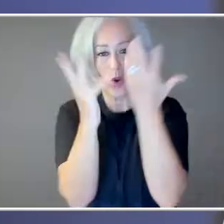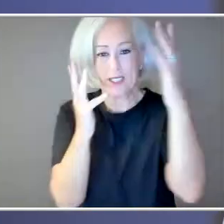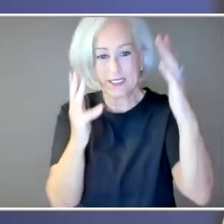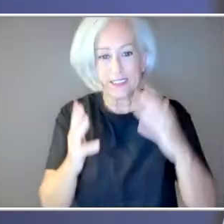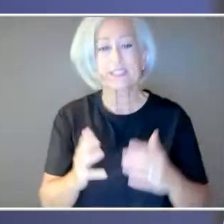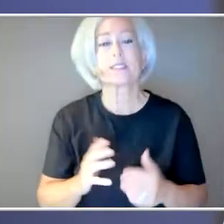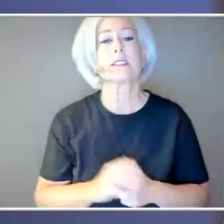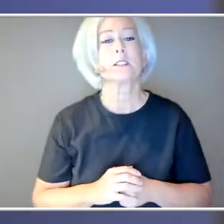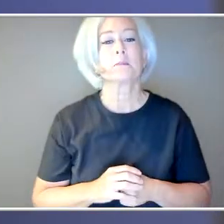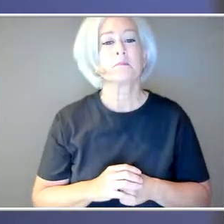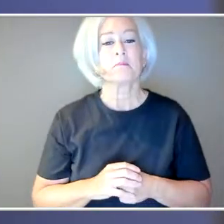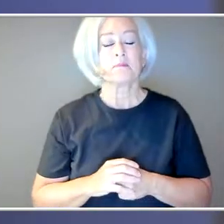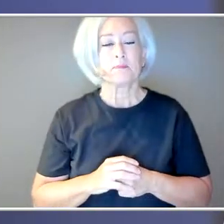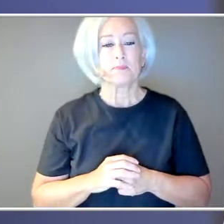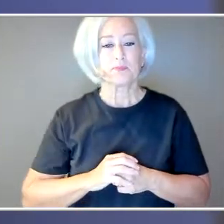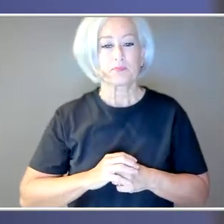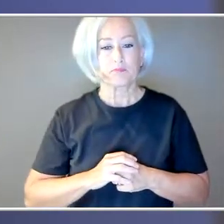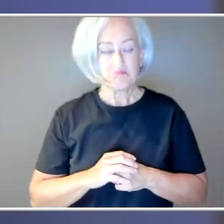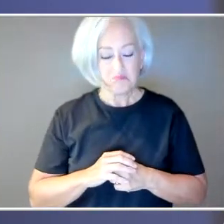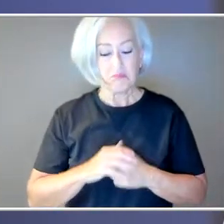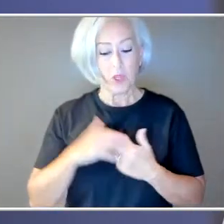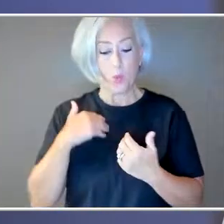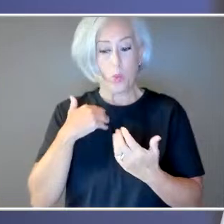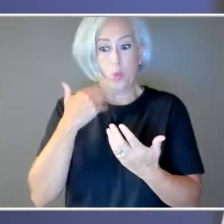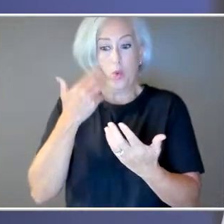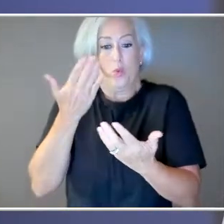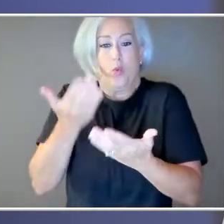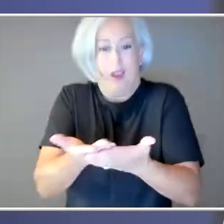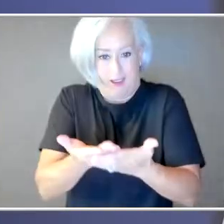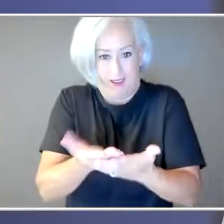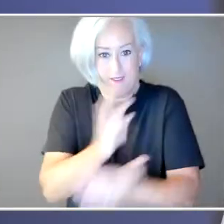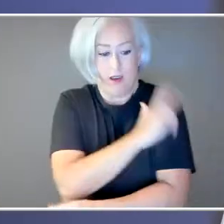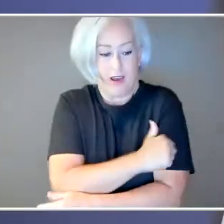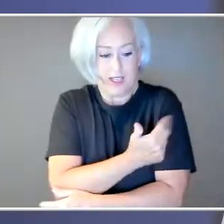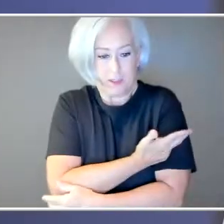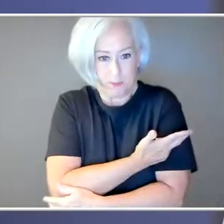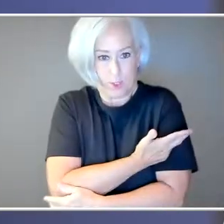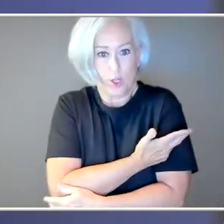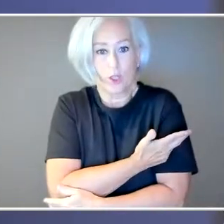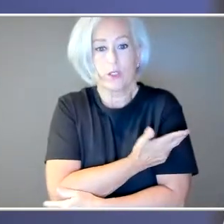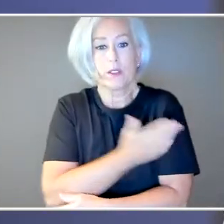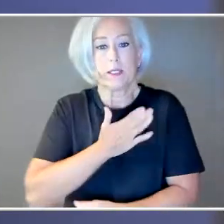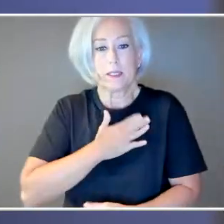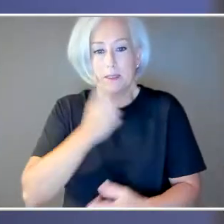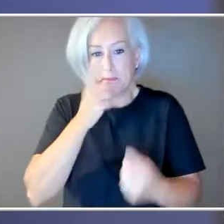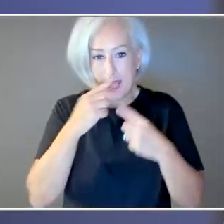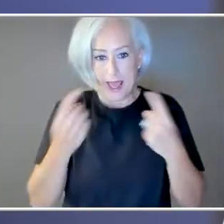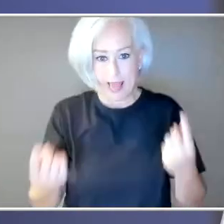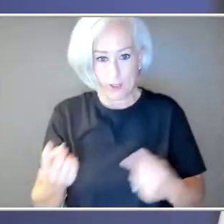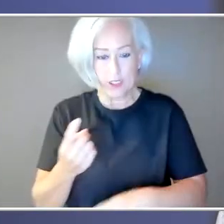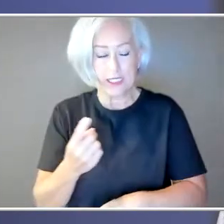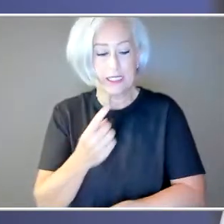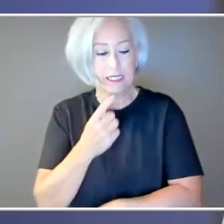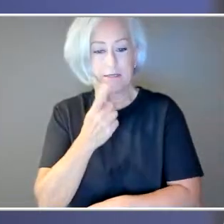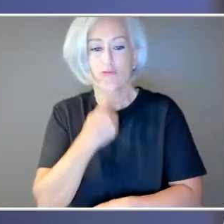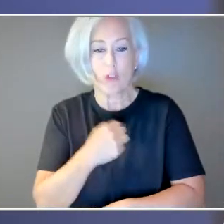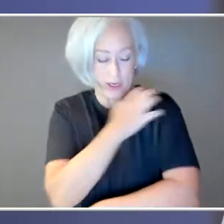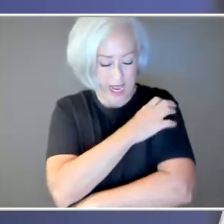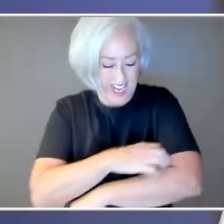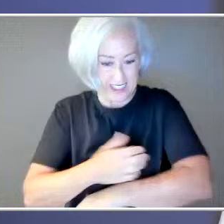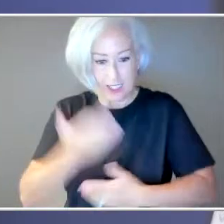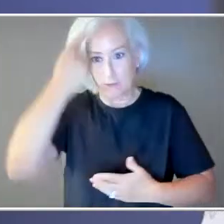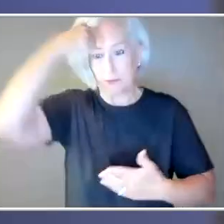there. By the time I was there, the allergy was, the hives were head to toe, and I was